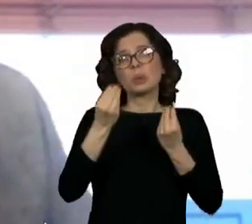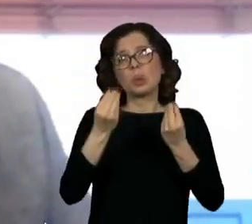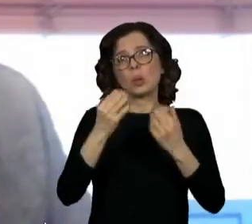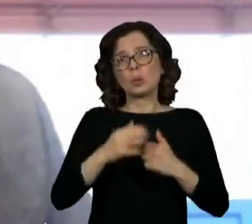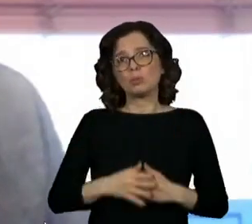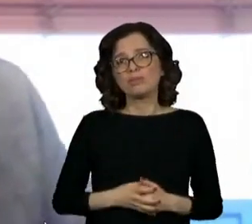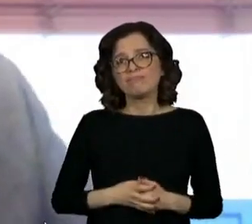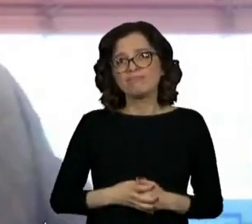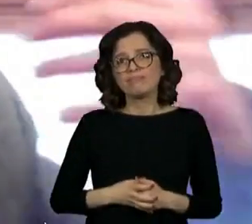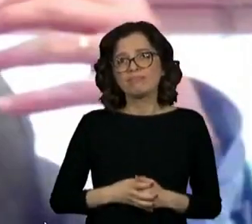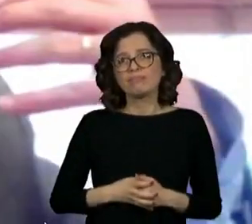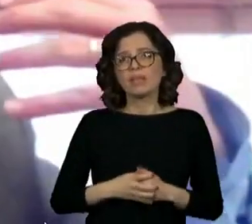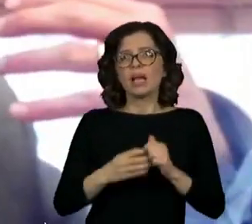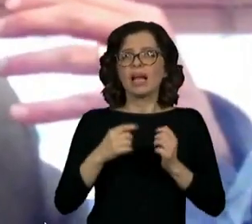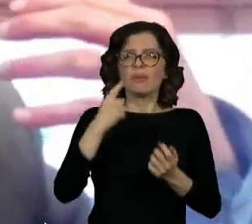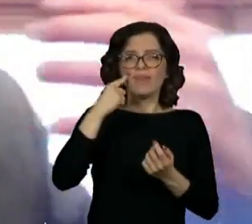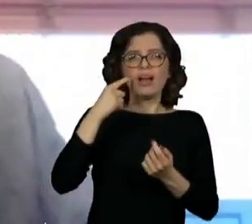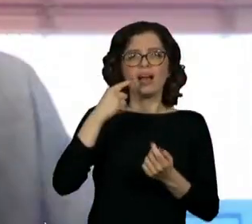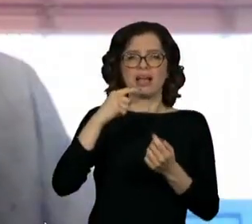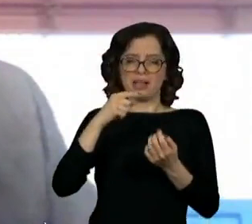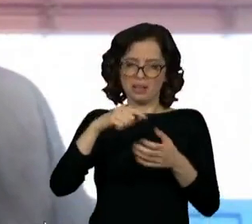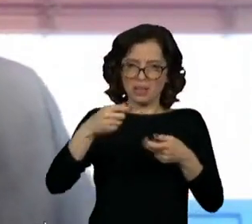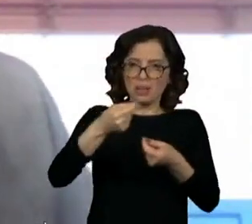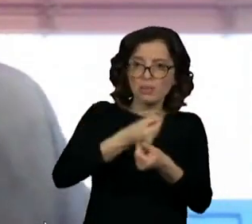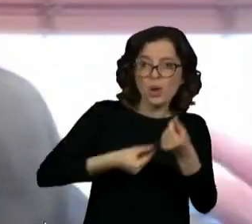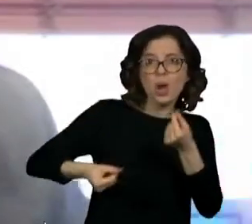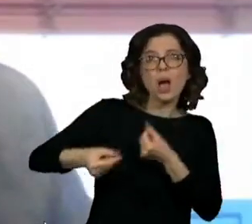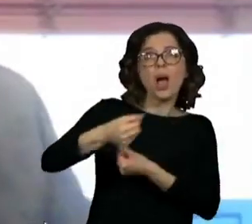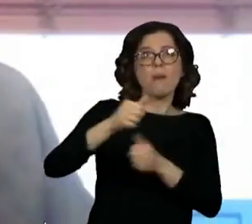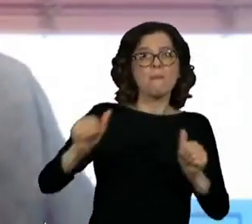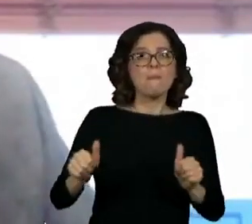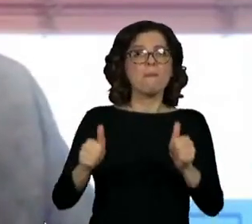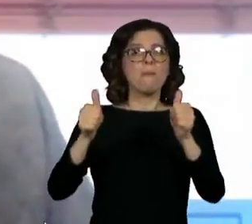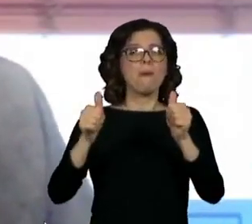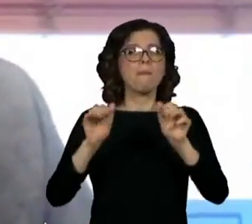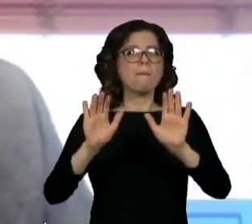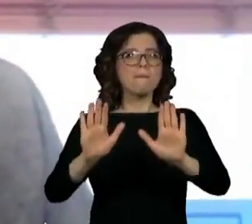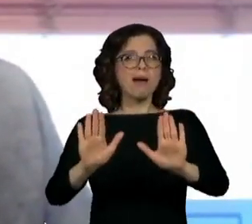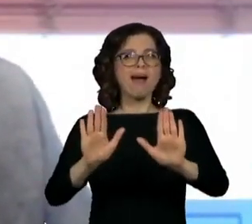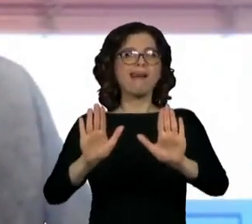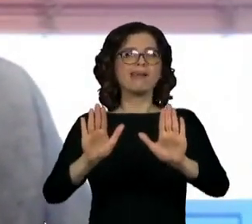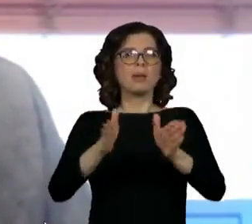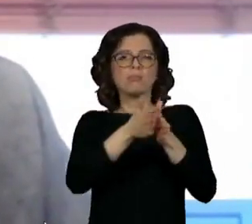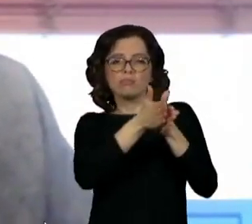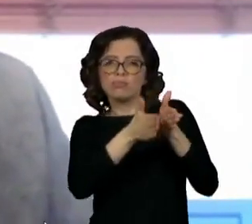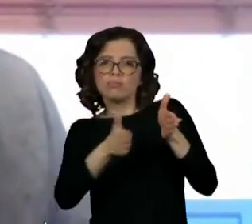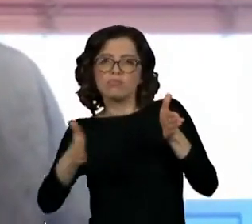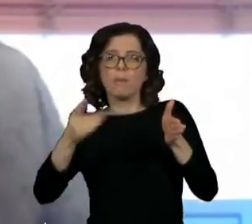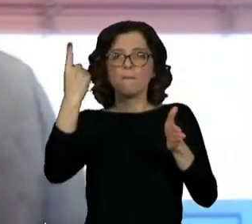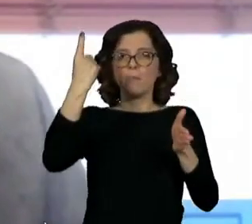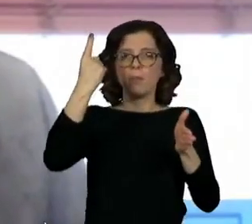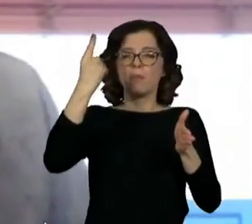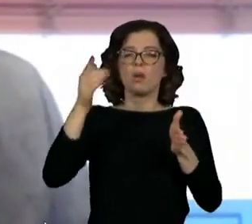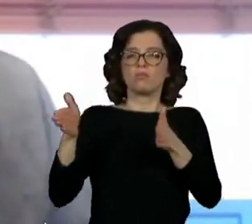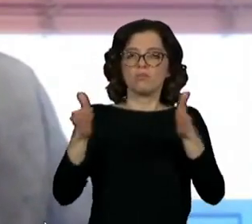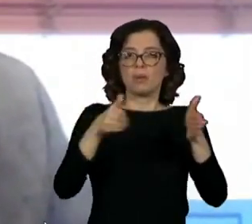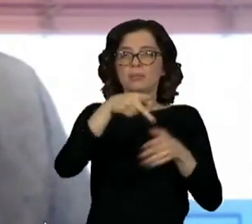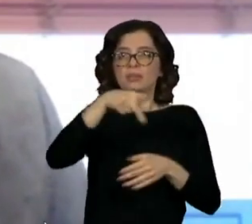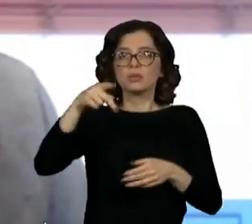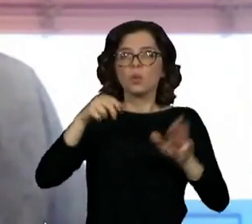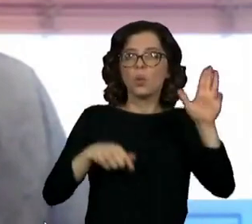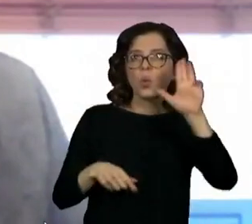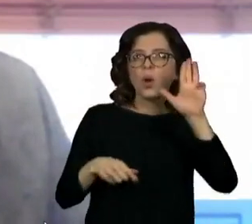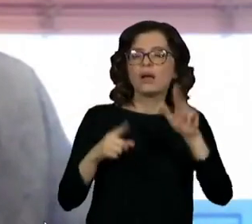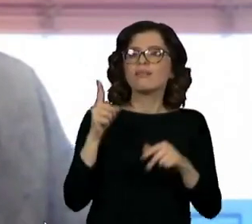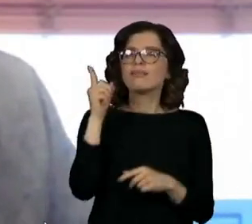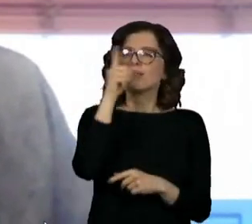to imagine, unless there's a real economic boom like there was during the first Lula presidency. It's difficult to imagine that Brazilians are going